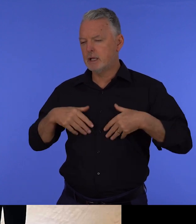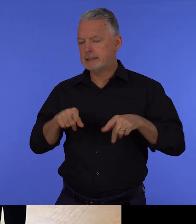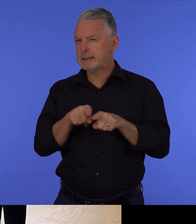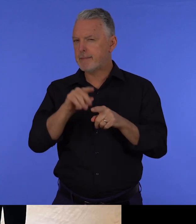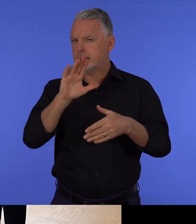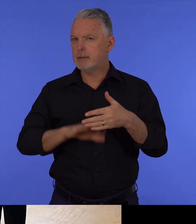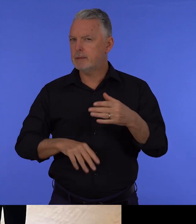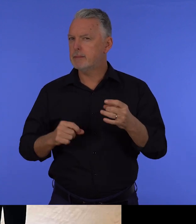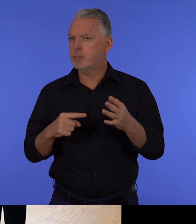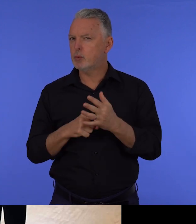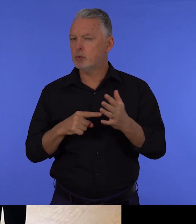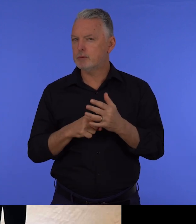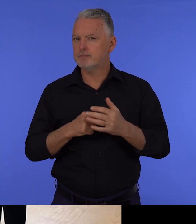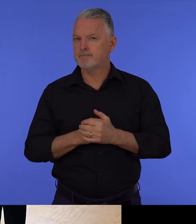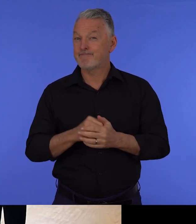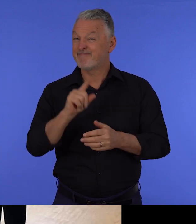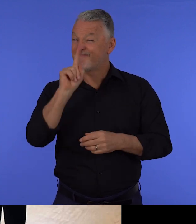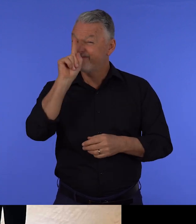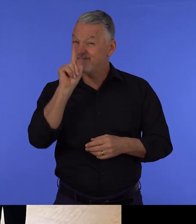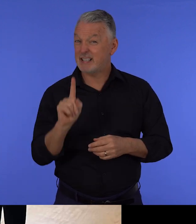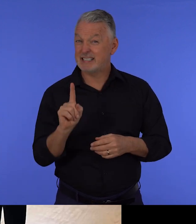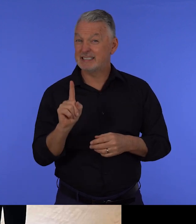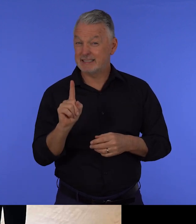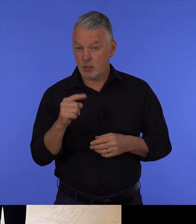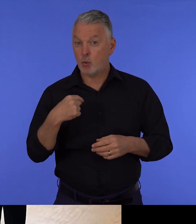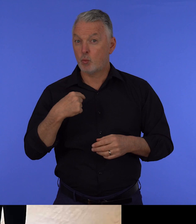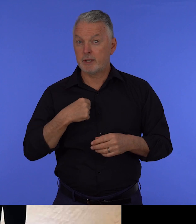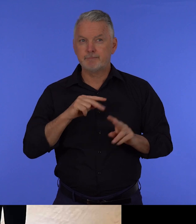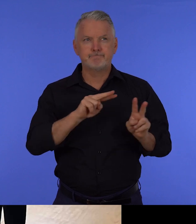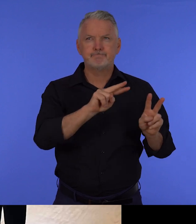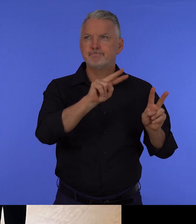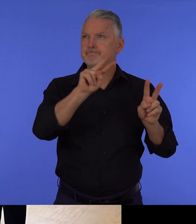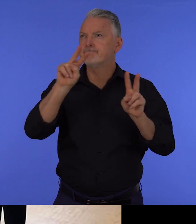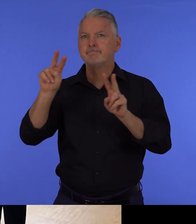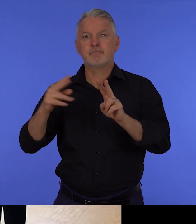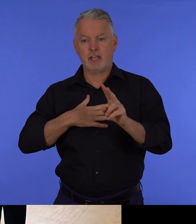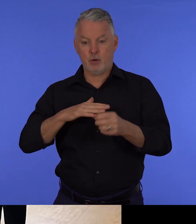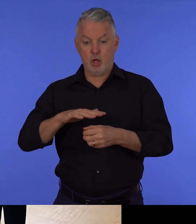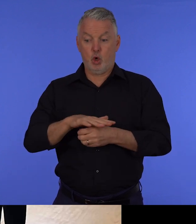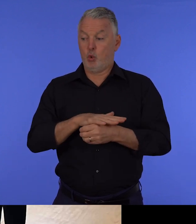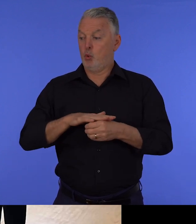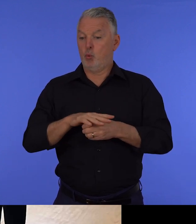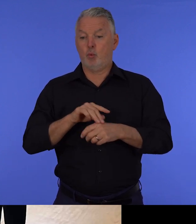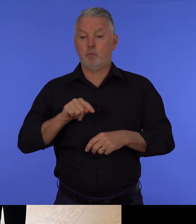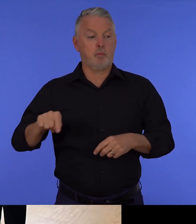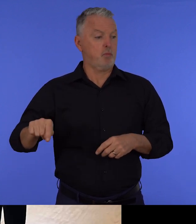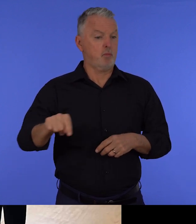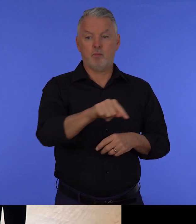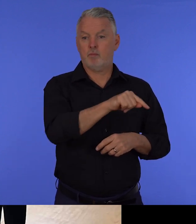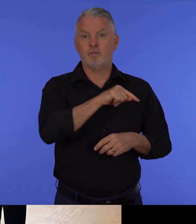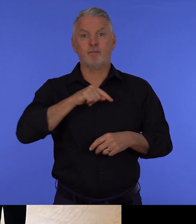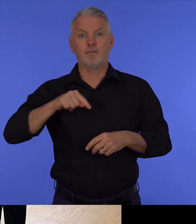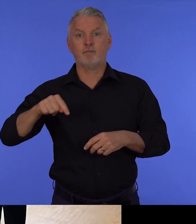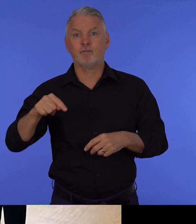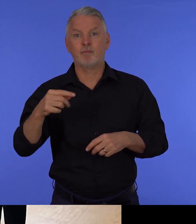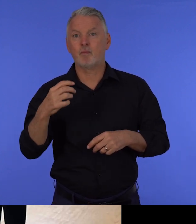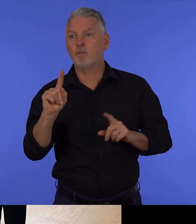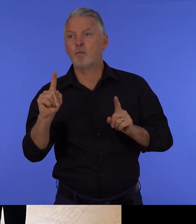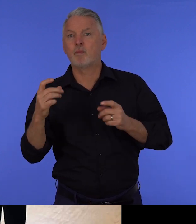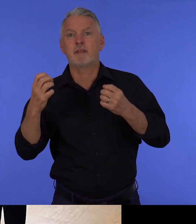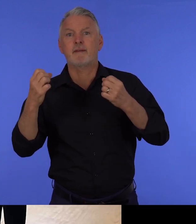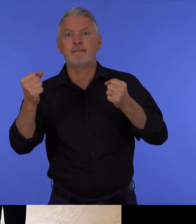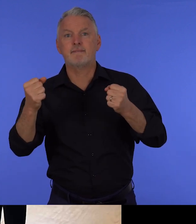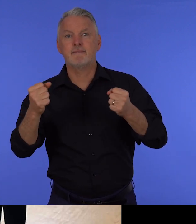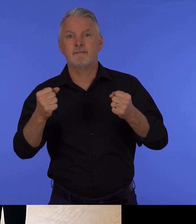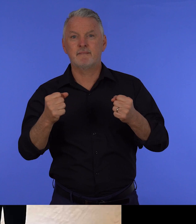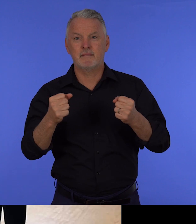not negotiable for Aubrey. We again had a good look around our